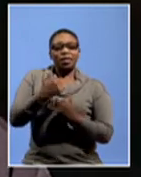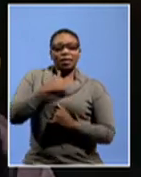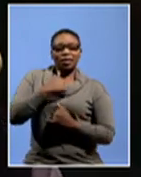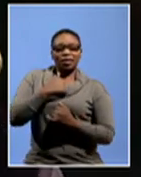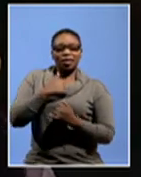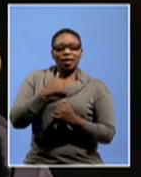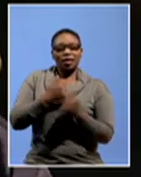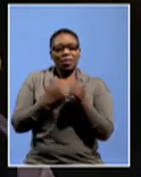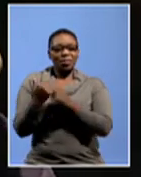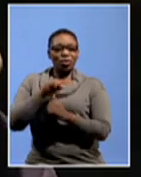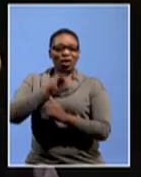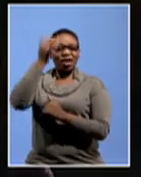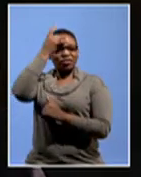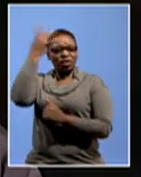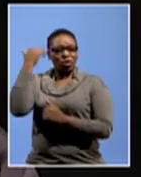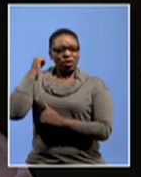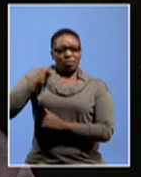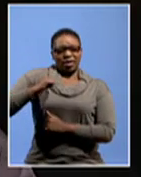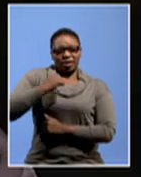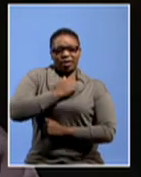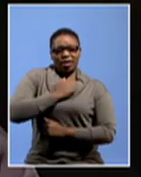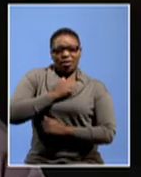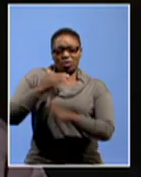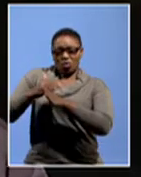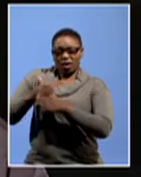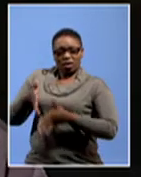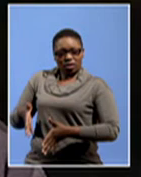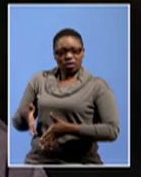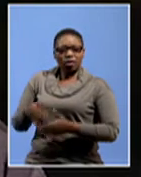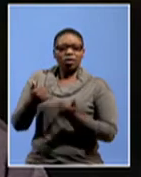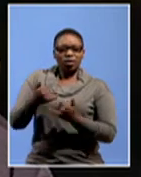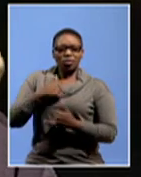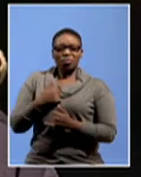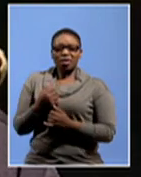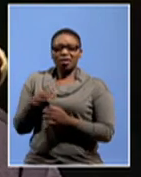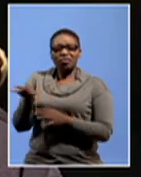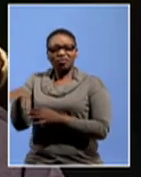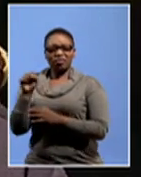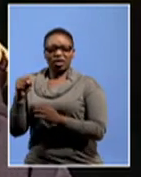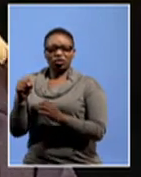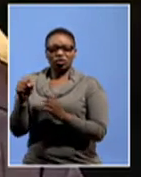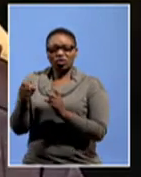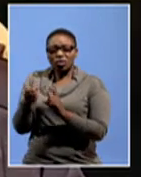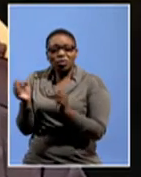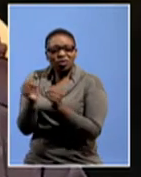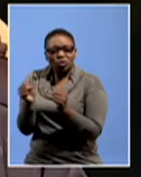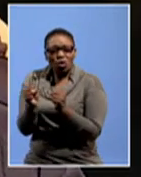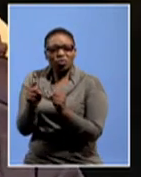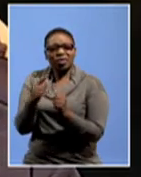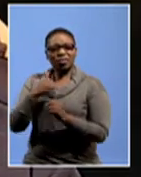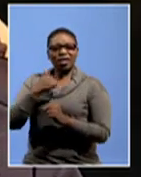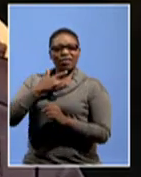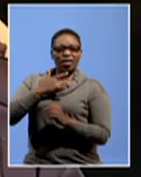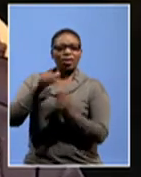nou terugkom toe, want ek het my werksakkie vergeet. Toe ek die kom halen en het koud nou. Maar